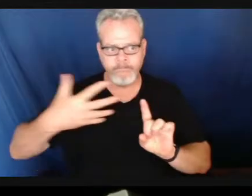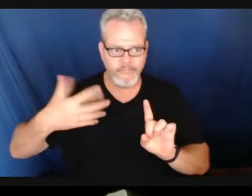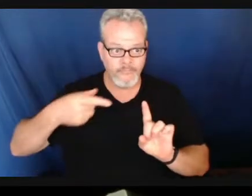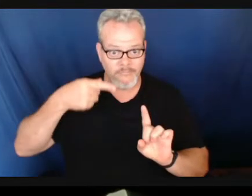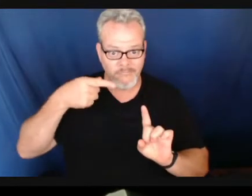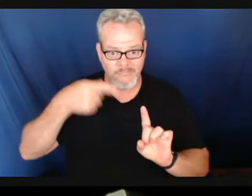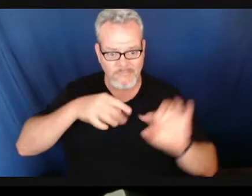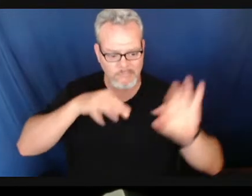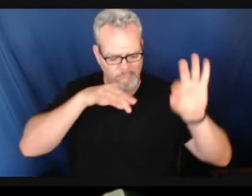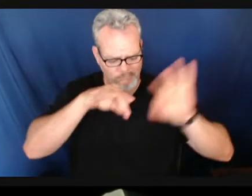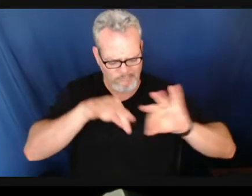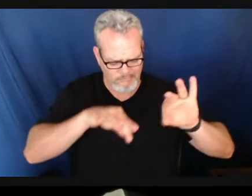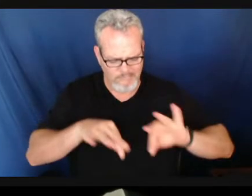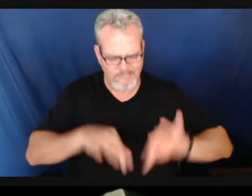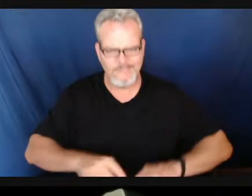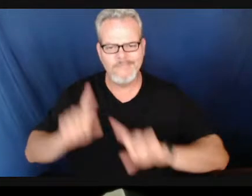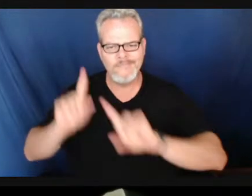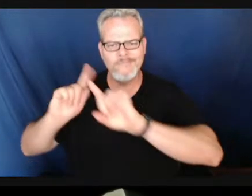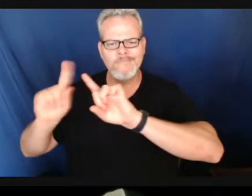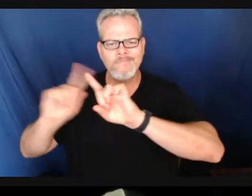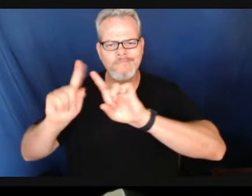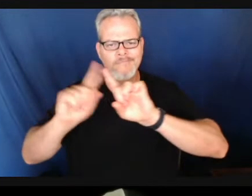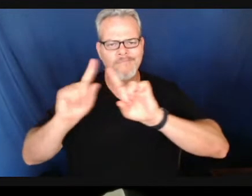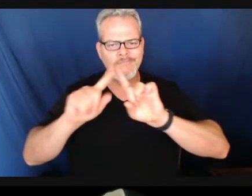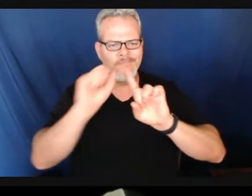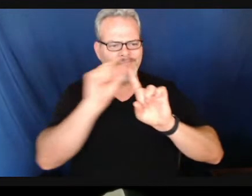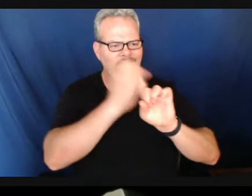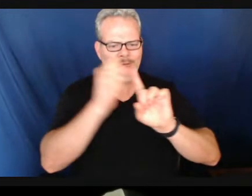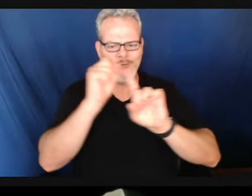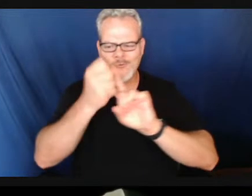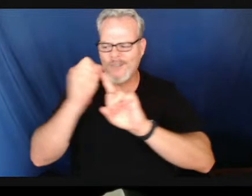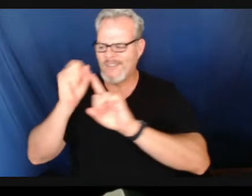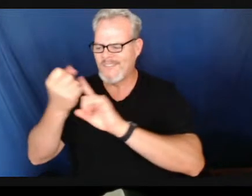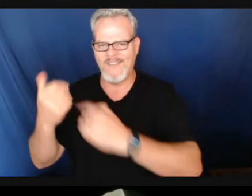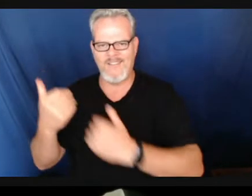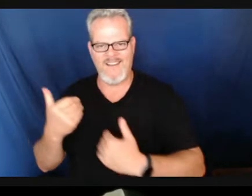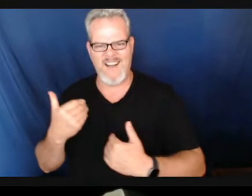different situations, you can have really hot